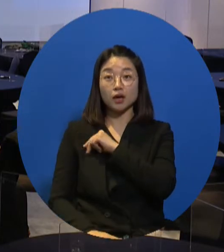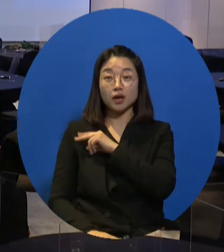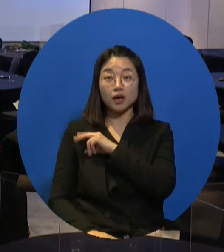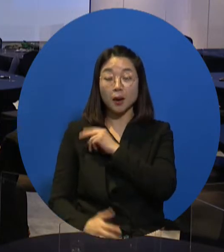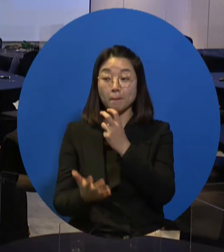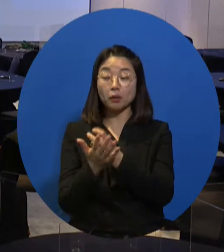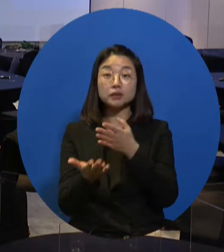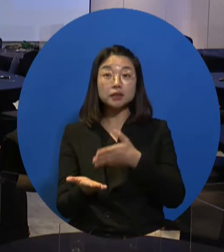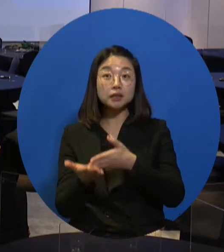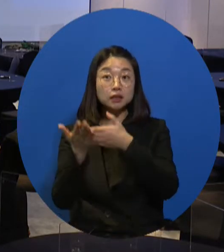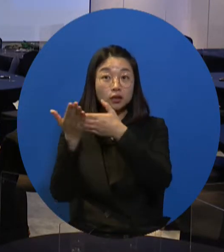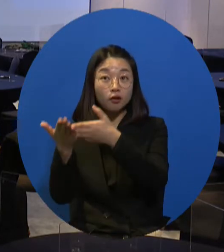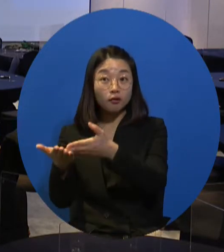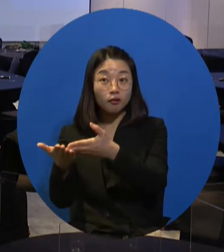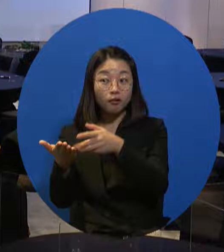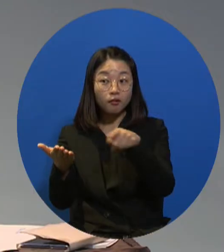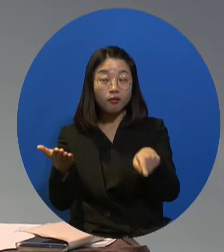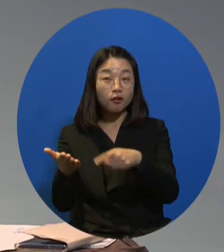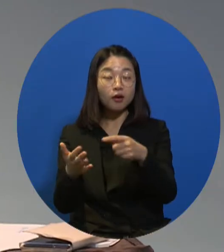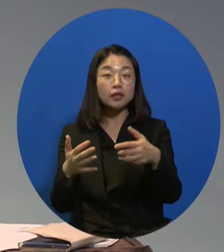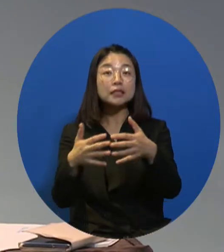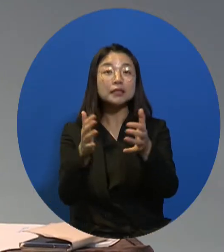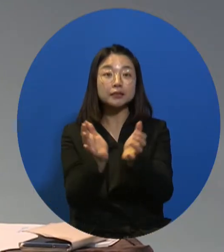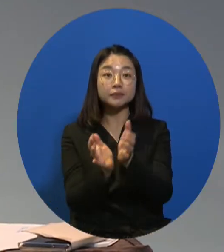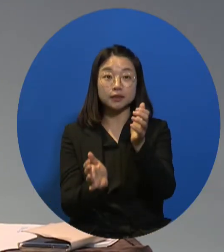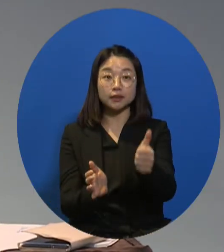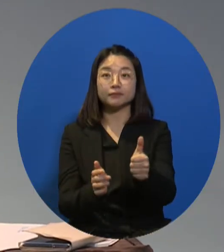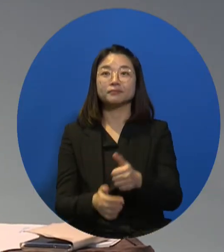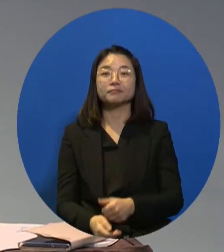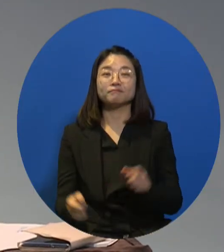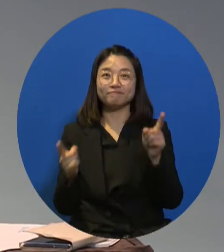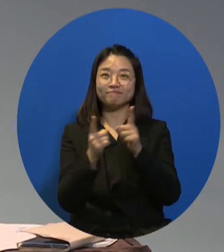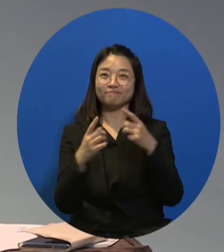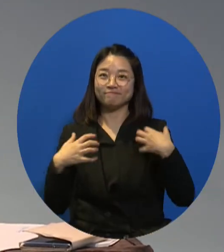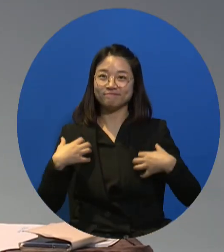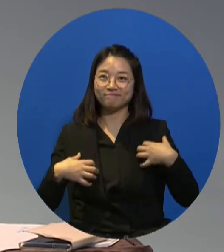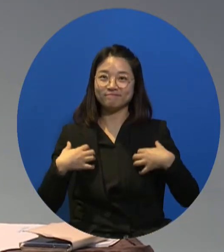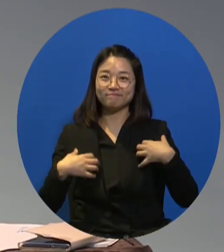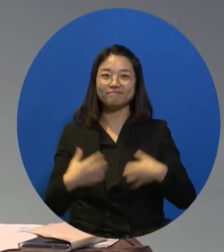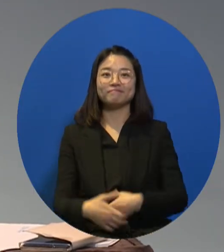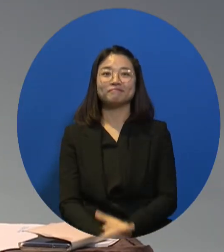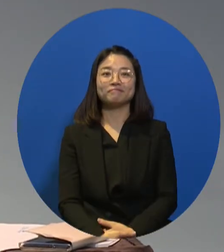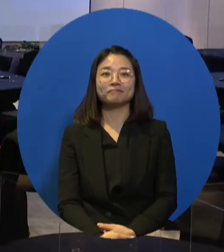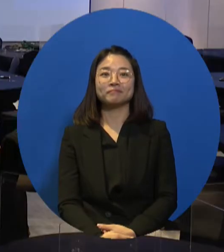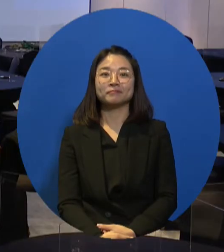Team Leader at the National Assembly Research Service, the Legislative and Judiciary Team.